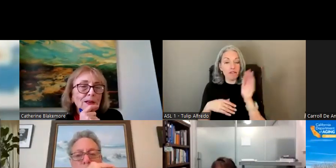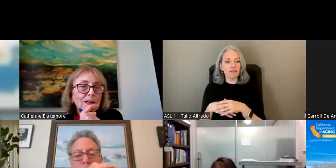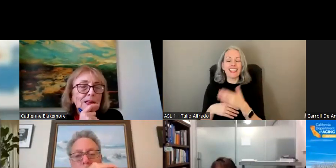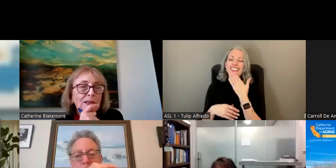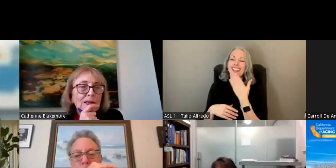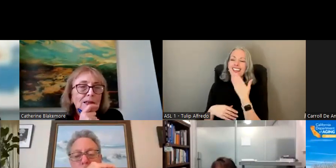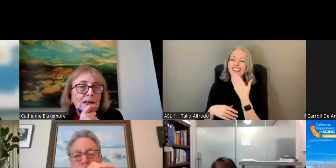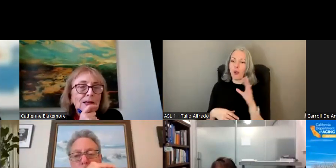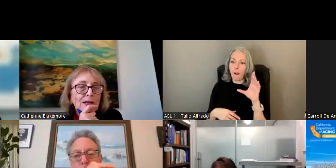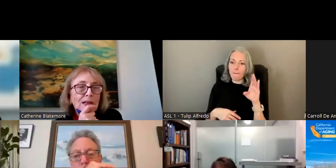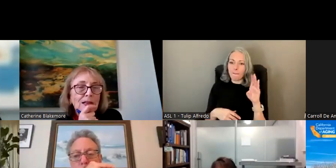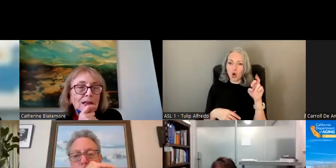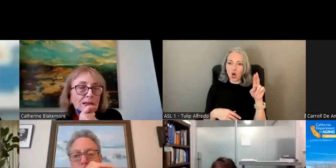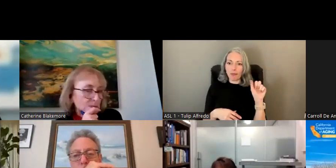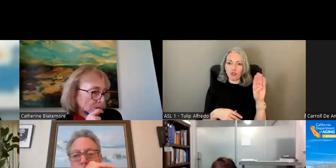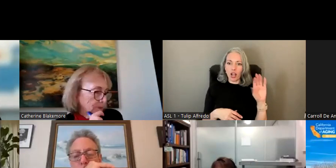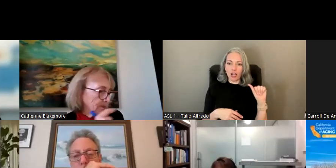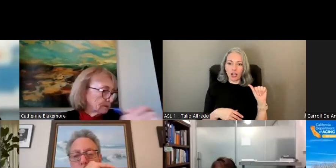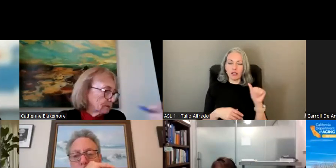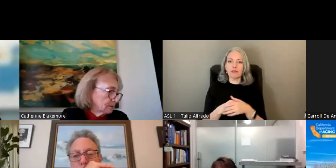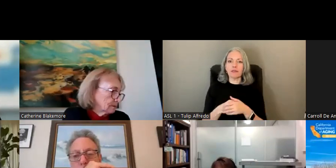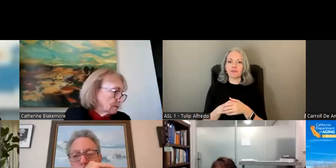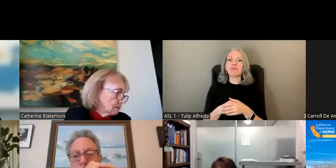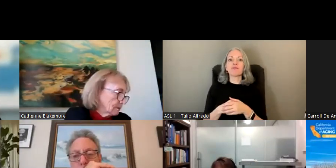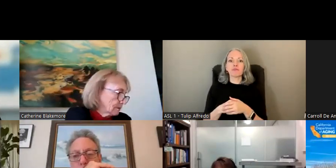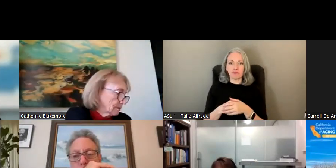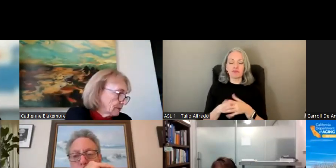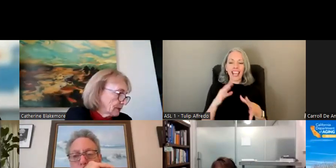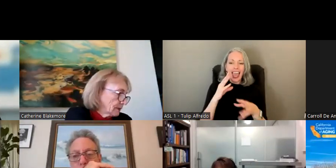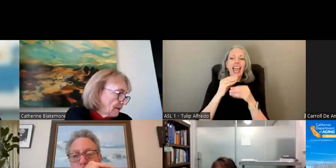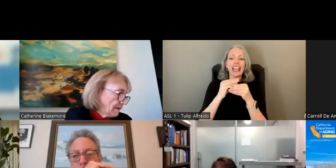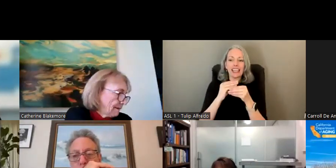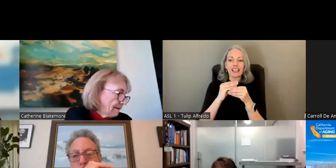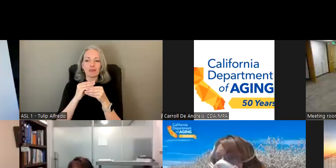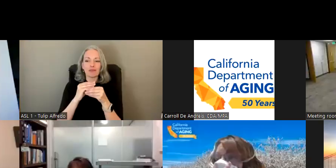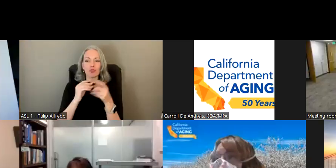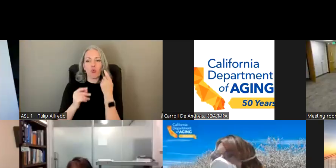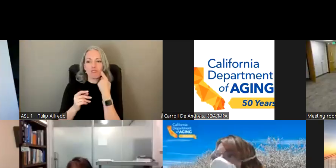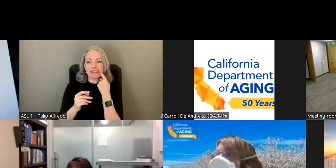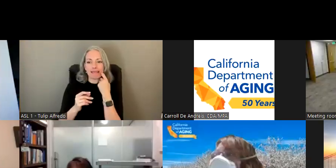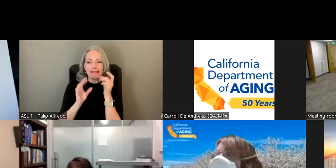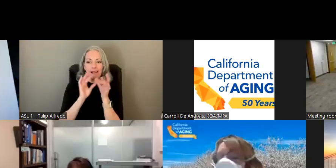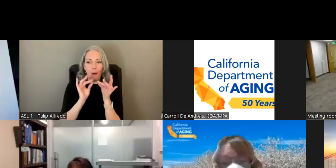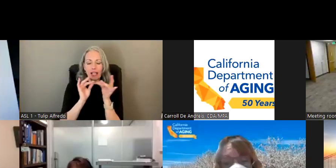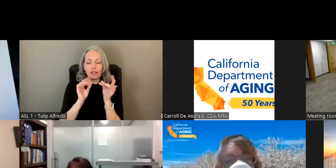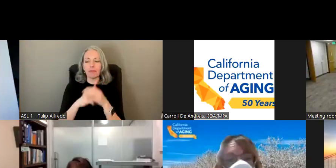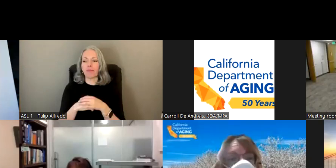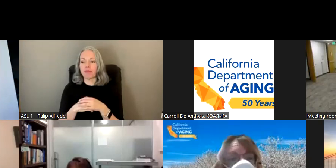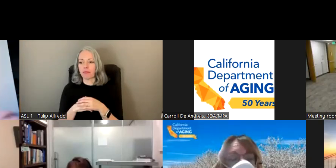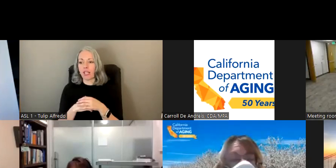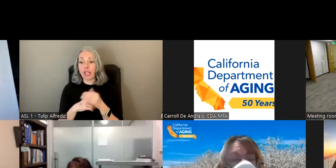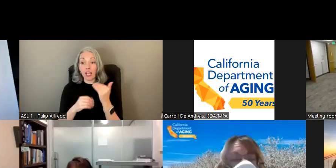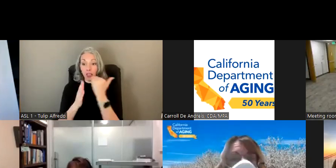Barbara. So building on a comment that was made earlier, this